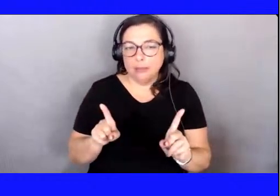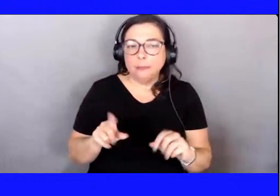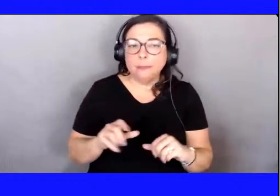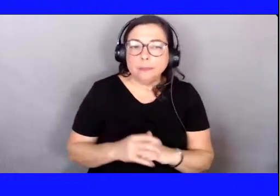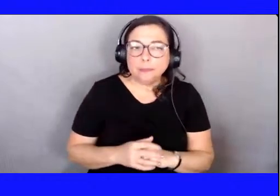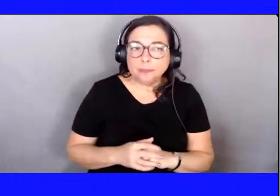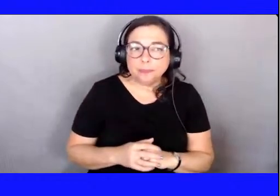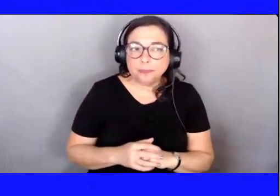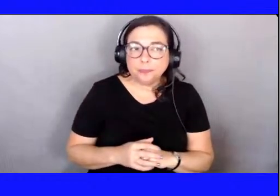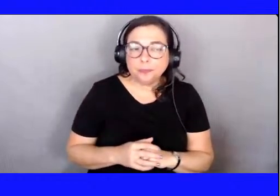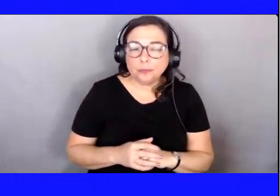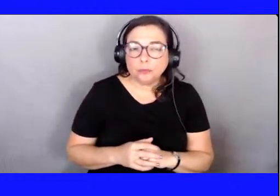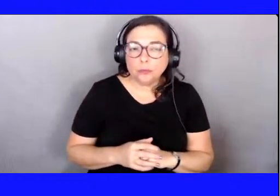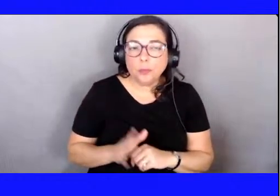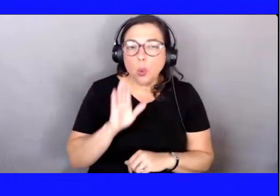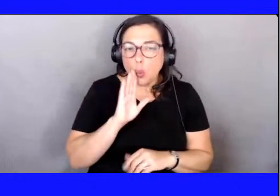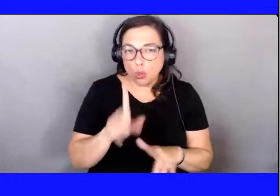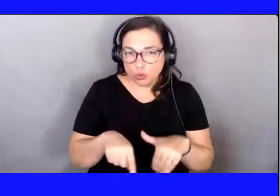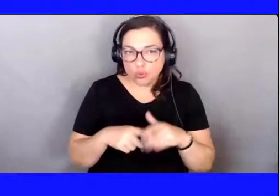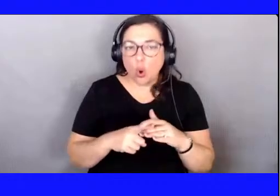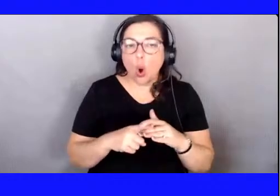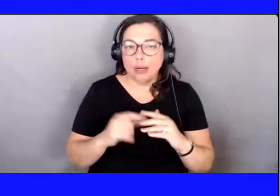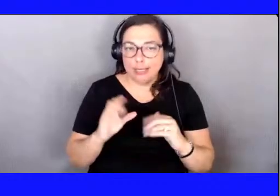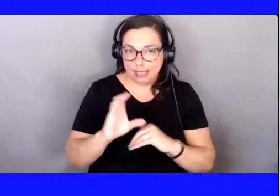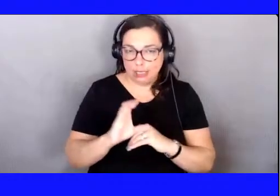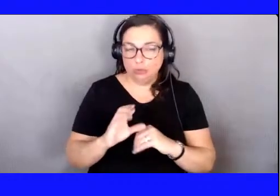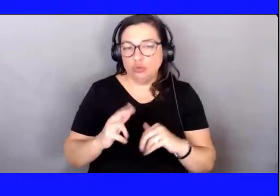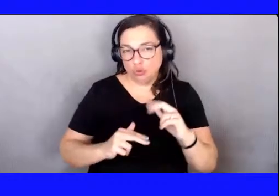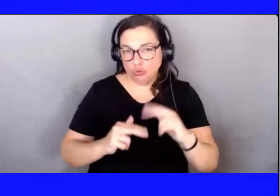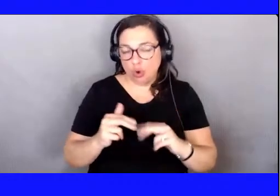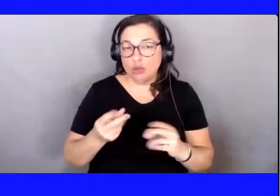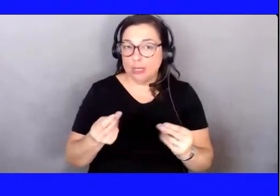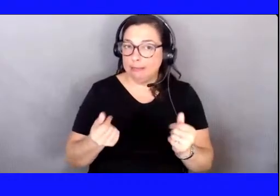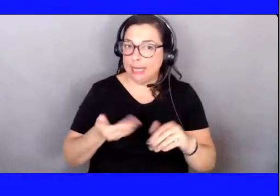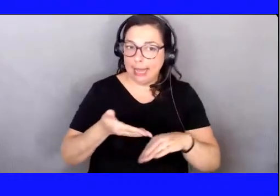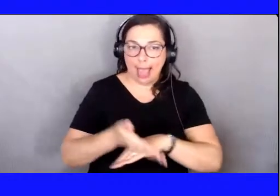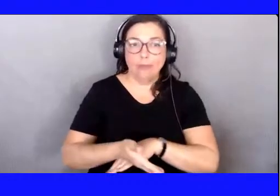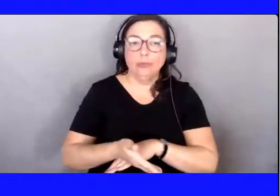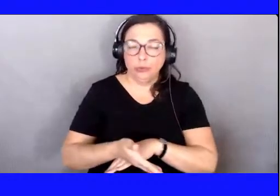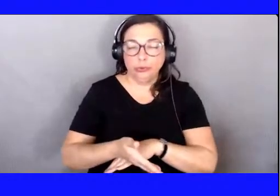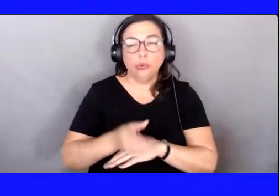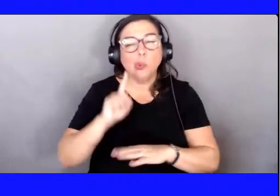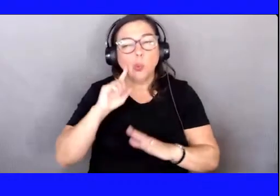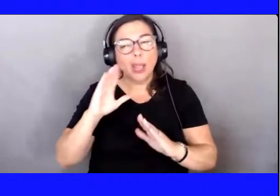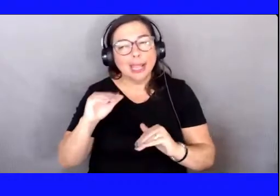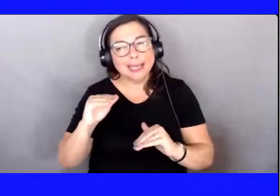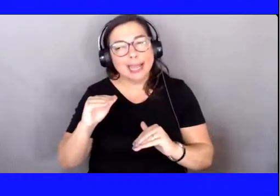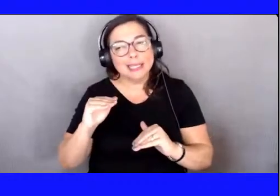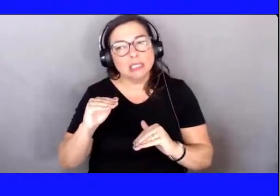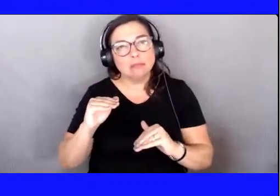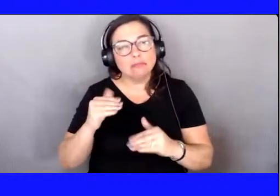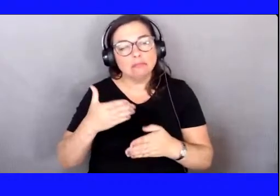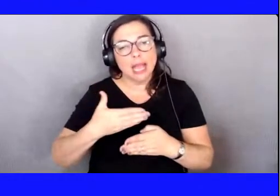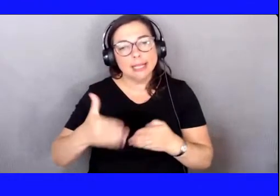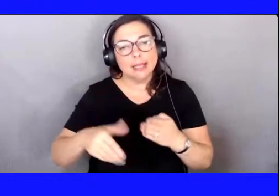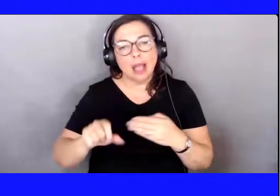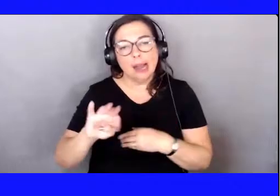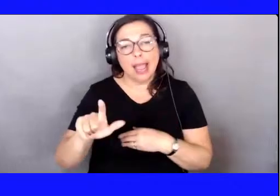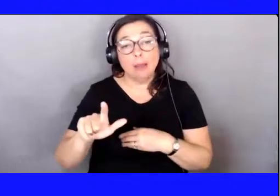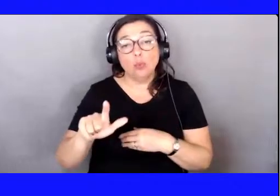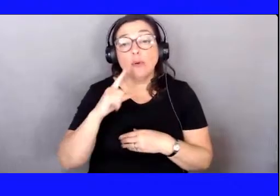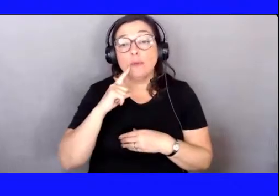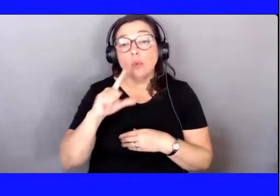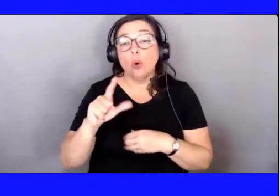too. We're going to start construction immediately thereafter. We anticipate construction to be done in April of